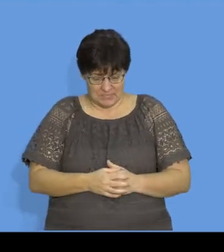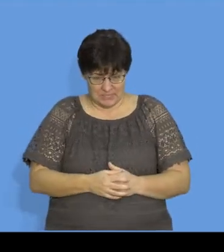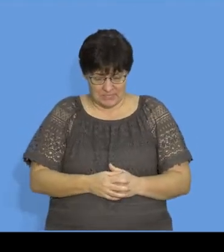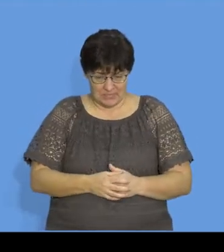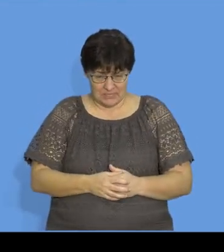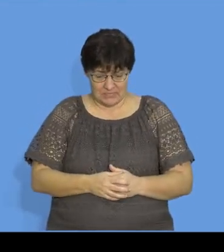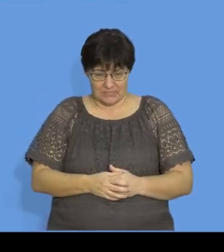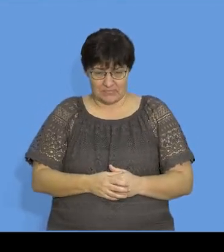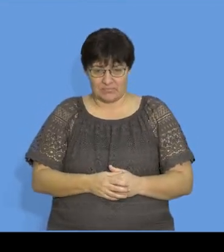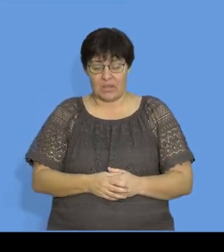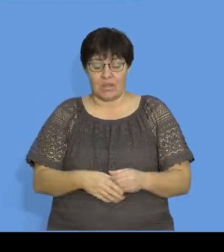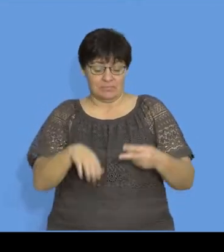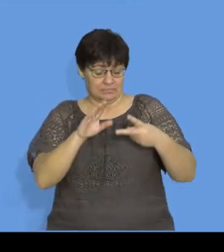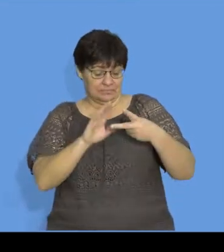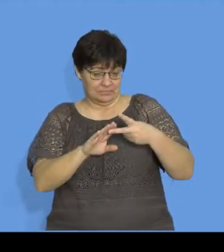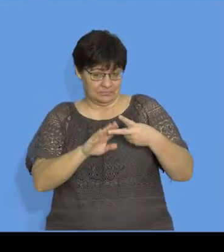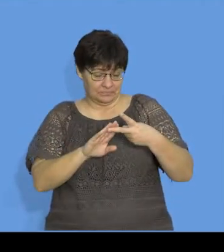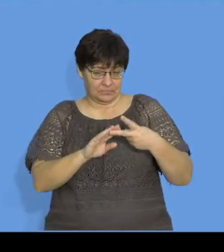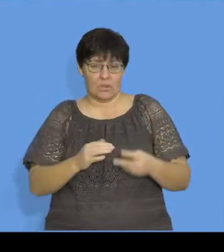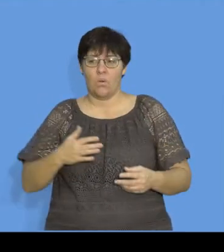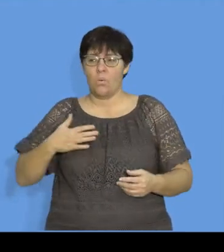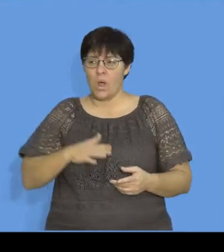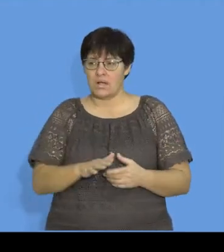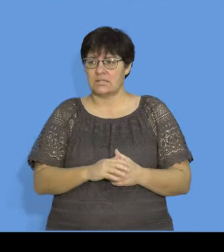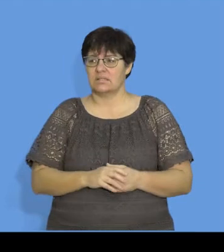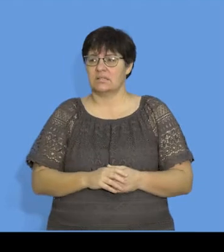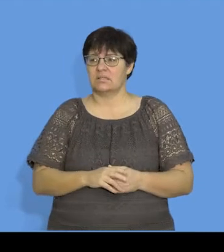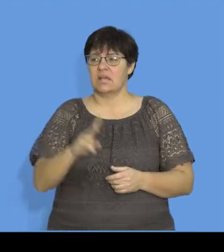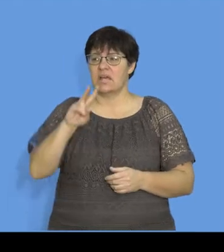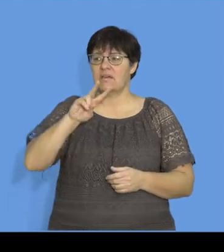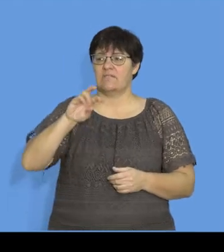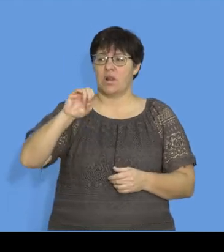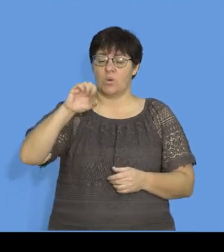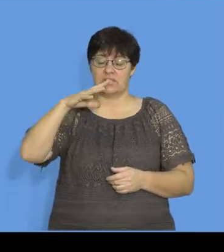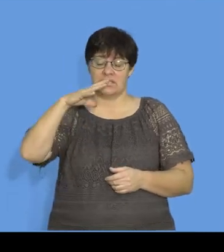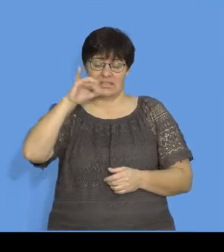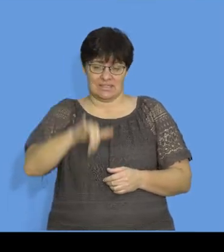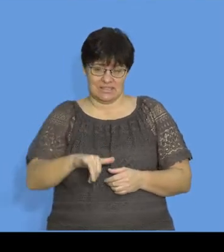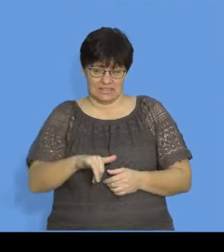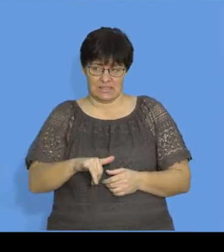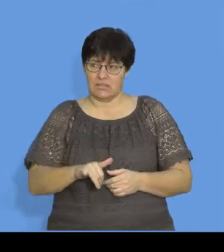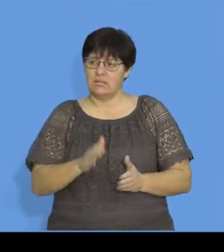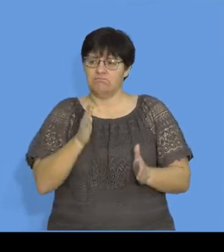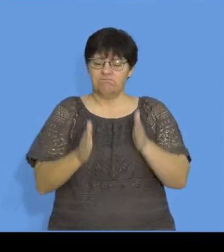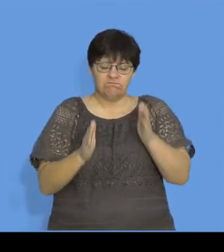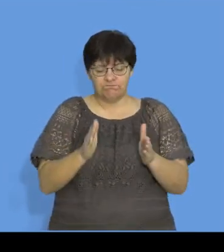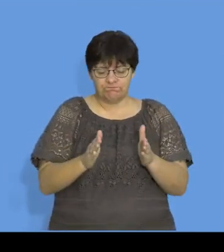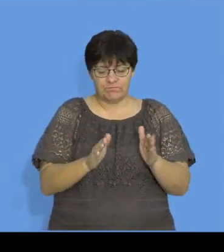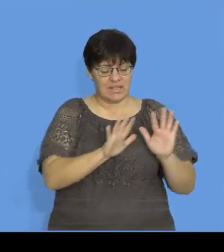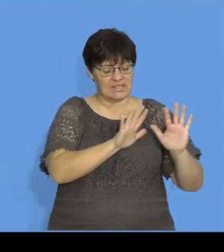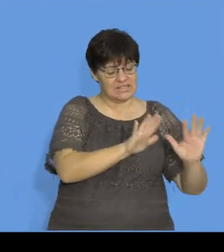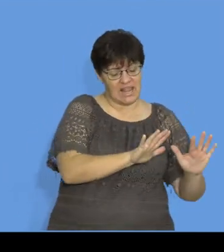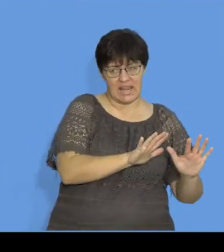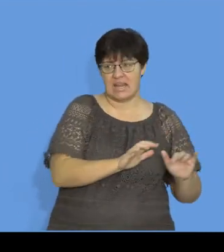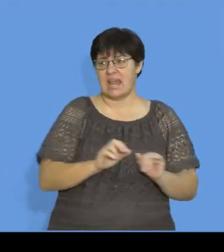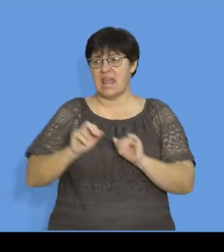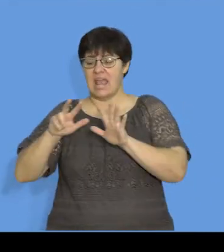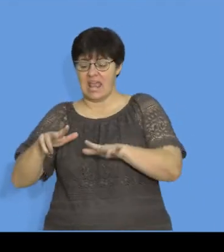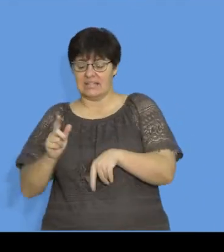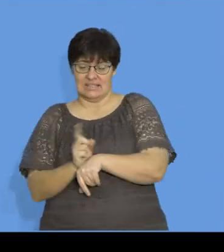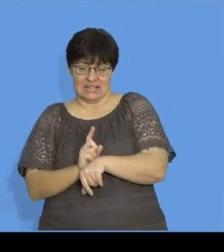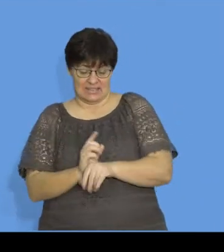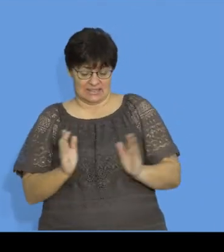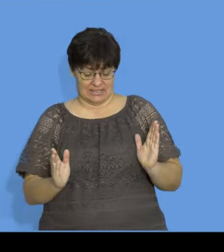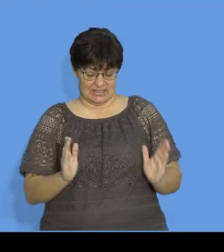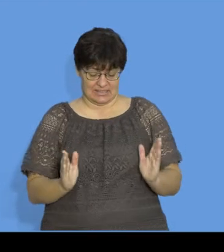they want the velocity between 10 and 18 seconds, okay? So this is where the 10 is, 2,